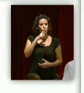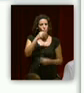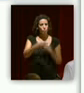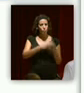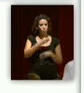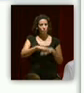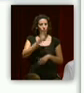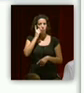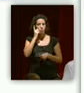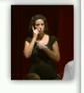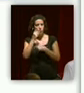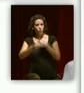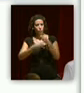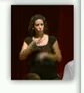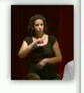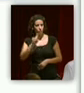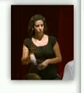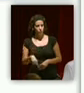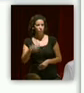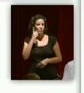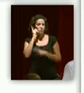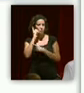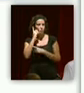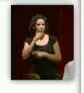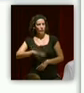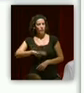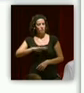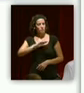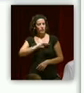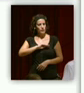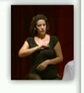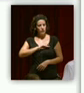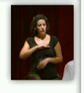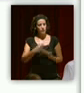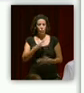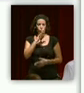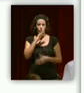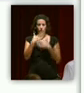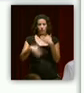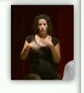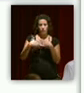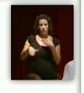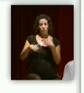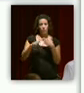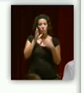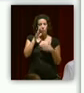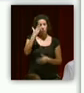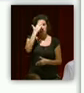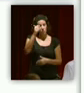large? How do you do it so that you can manage it in a mobile device?